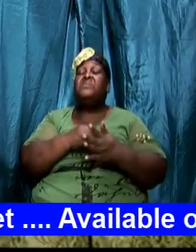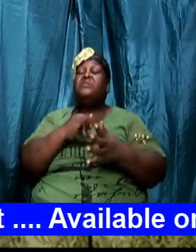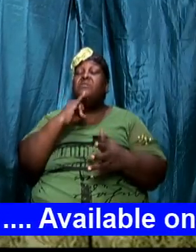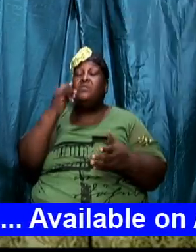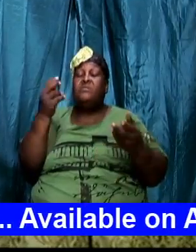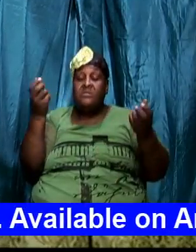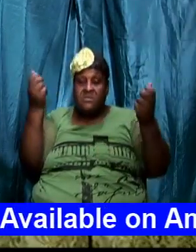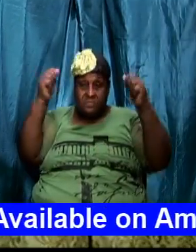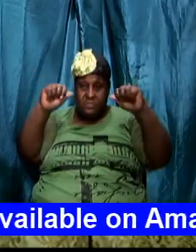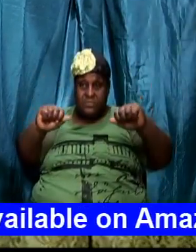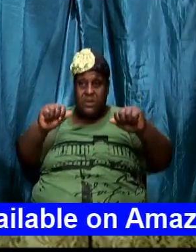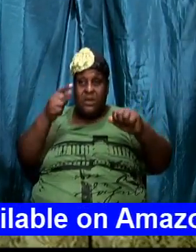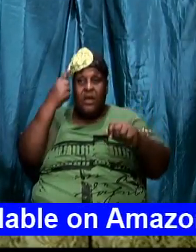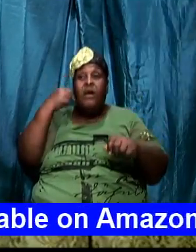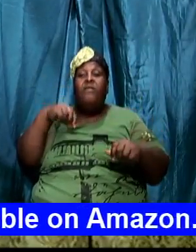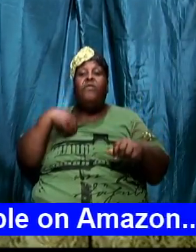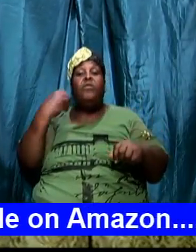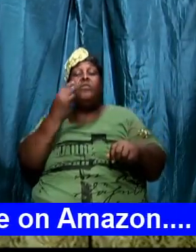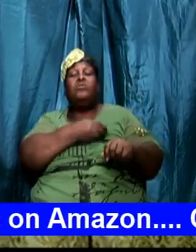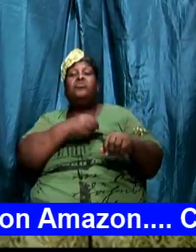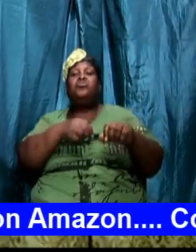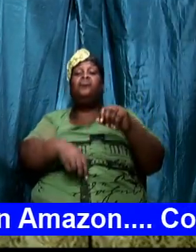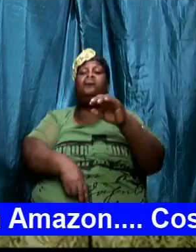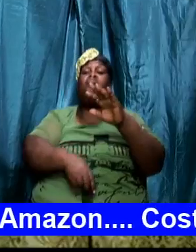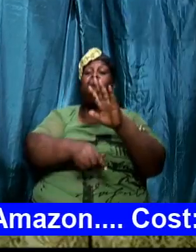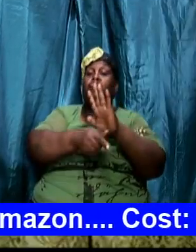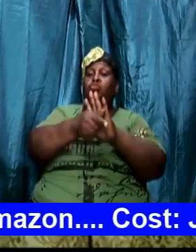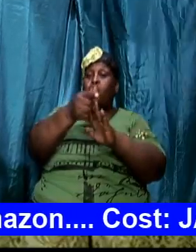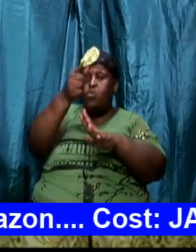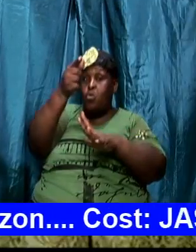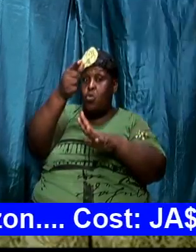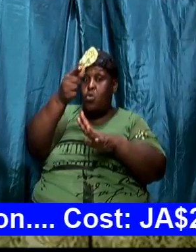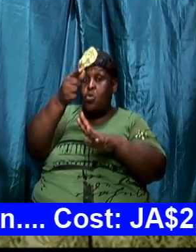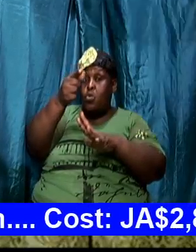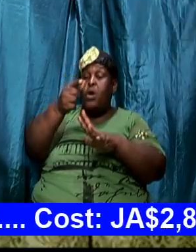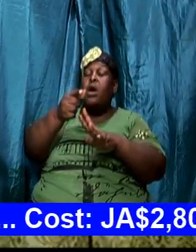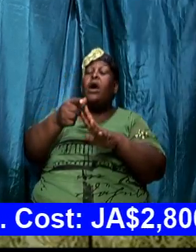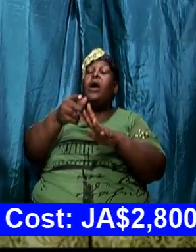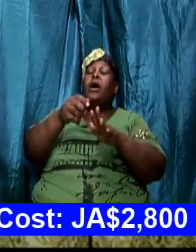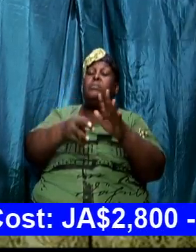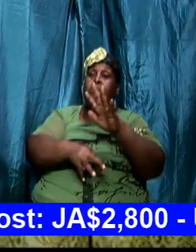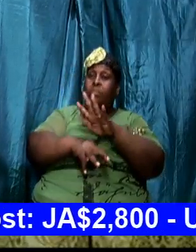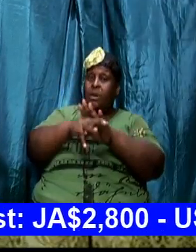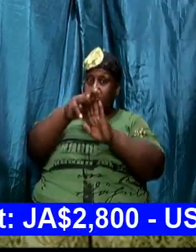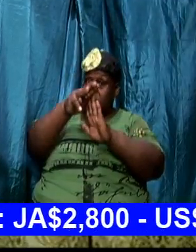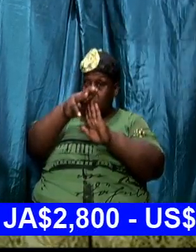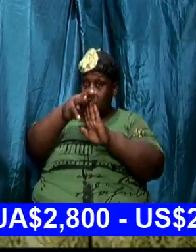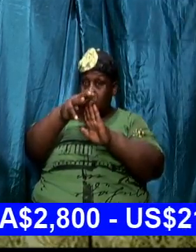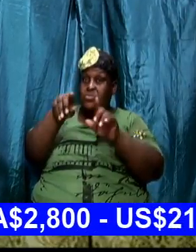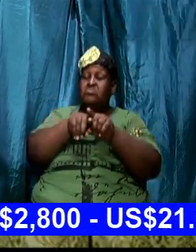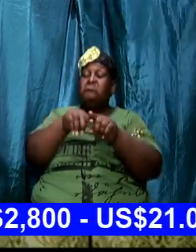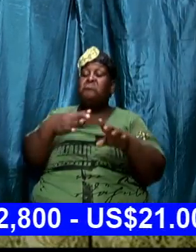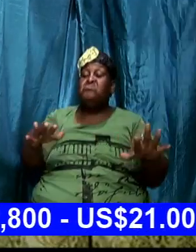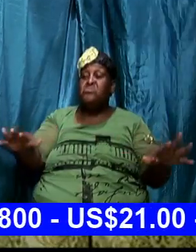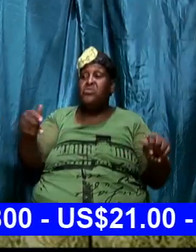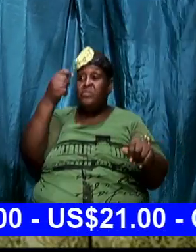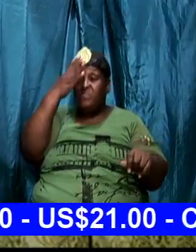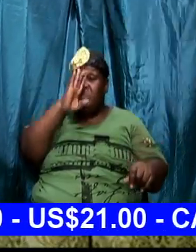for us to grow. It is impossible for us to mature as children of God